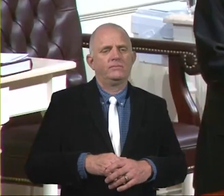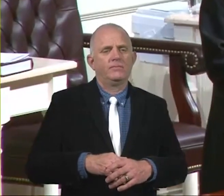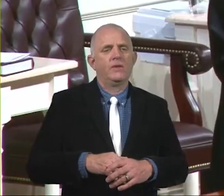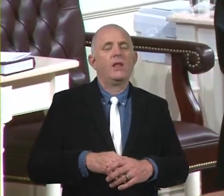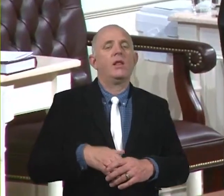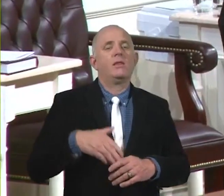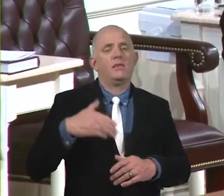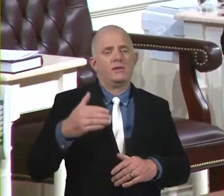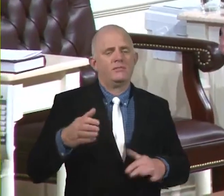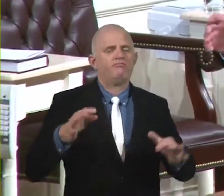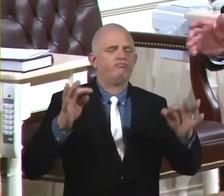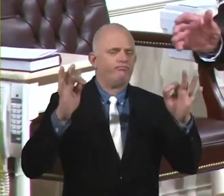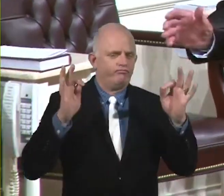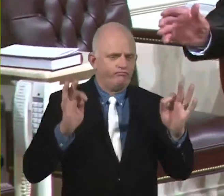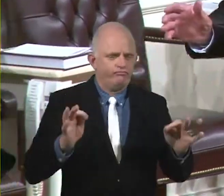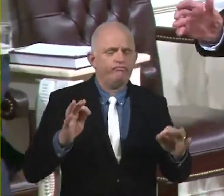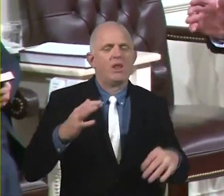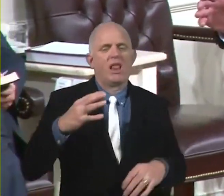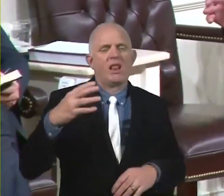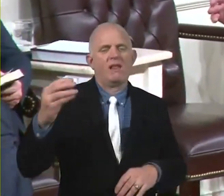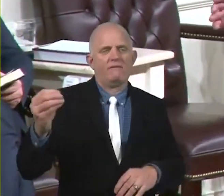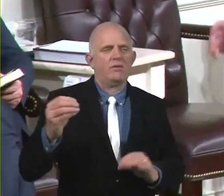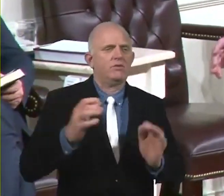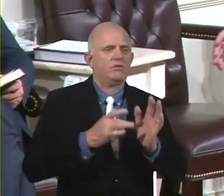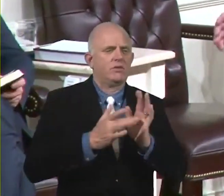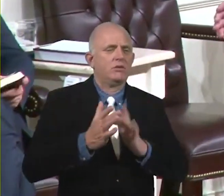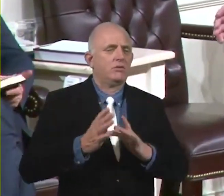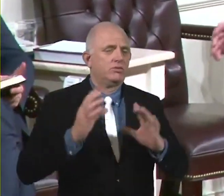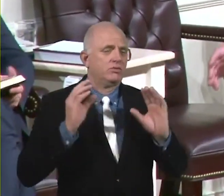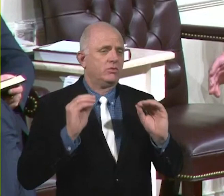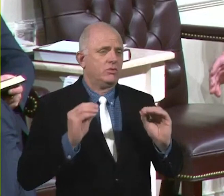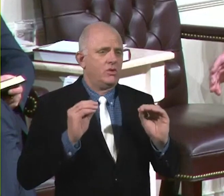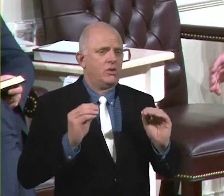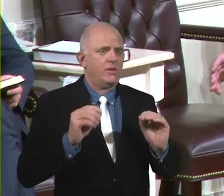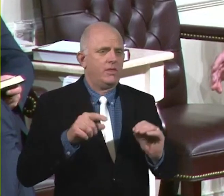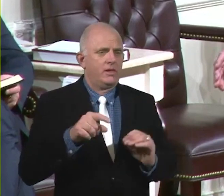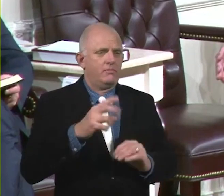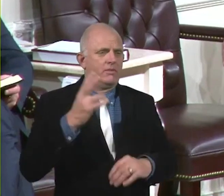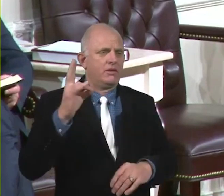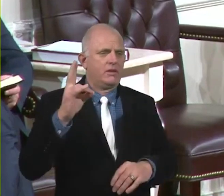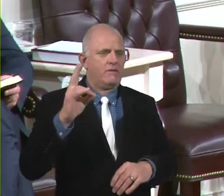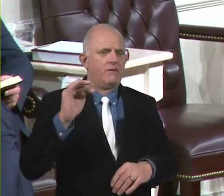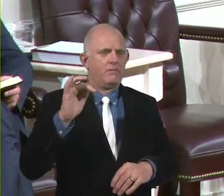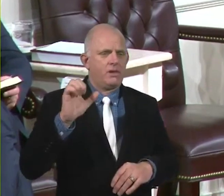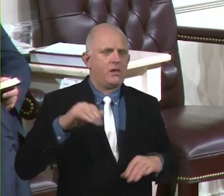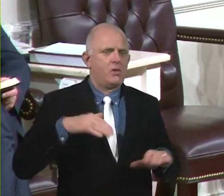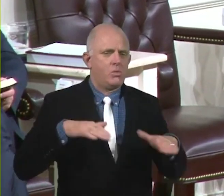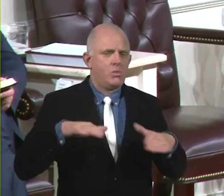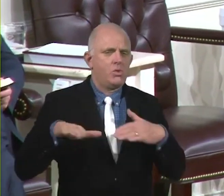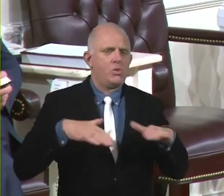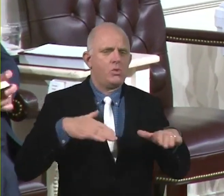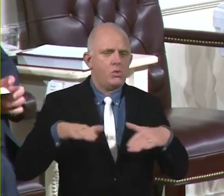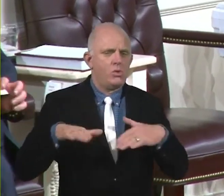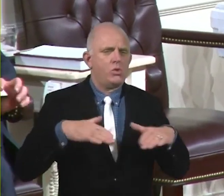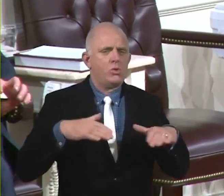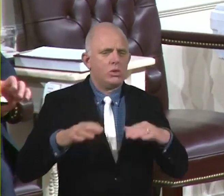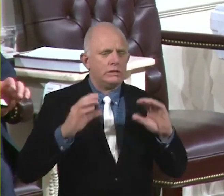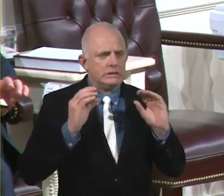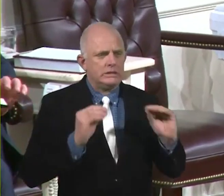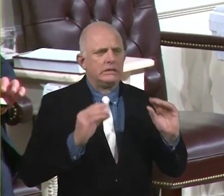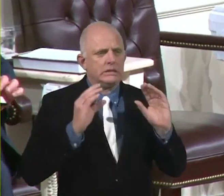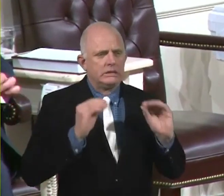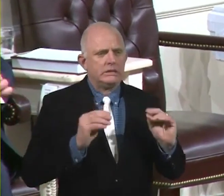away. But you know what he taught them all along that 7-mile walk? He taught them, the Bible says,